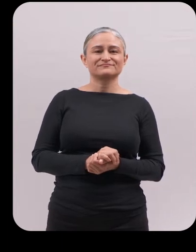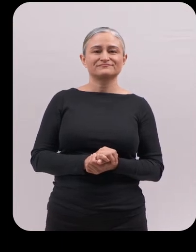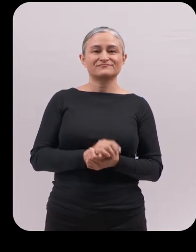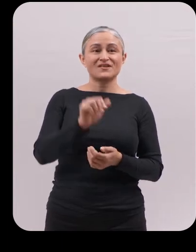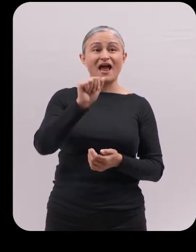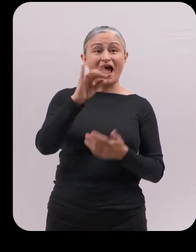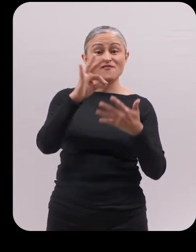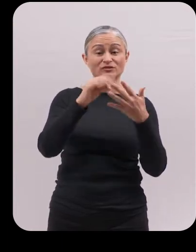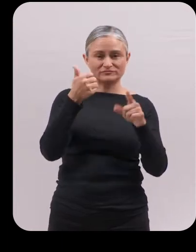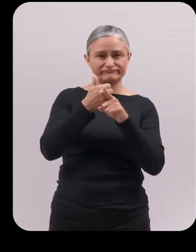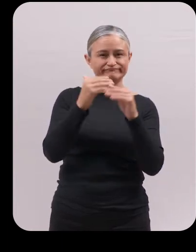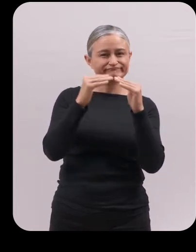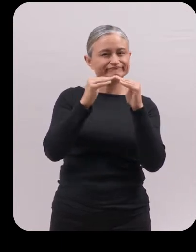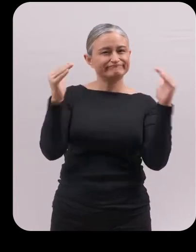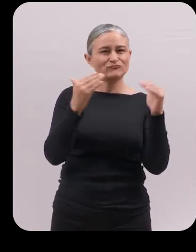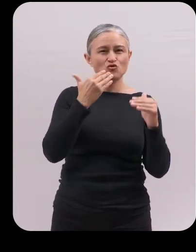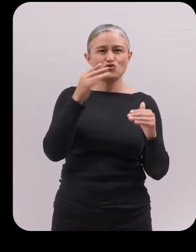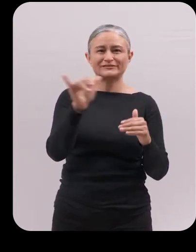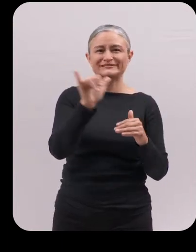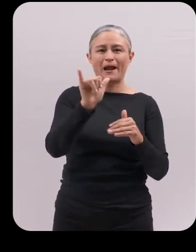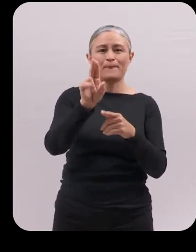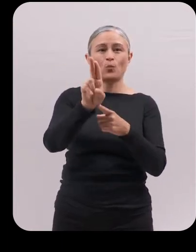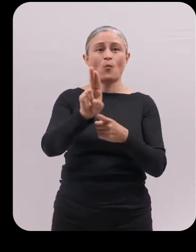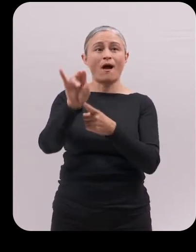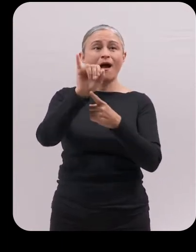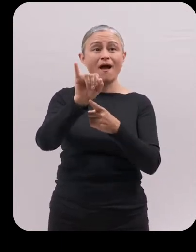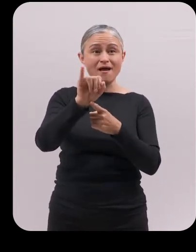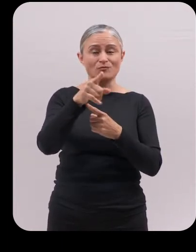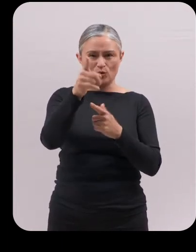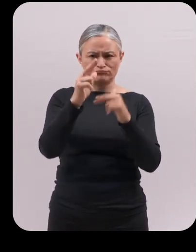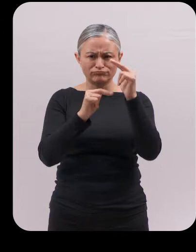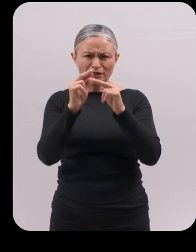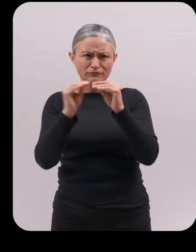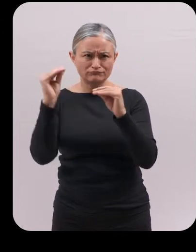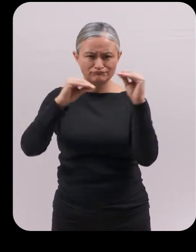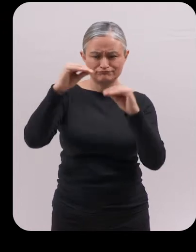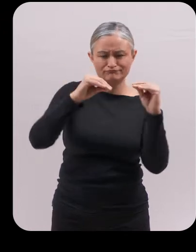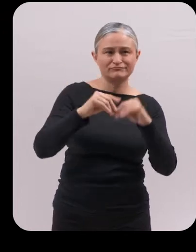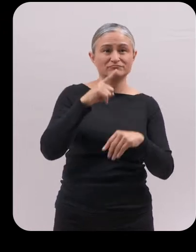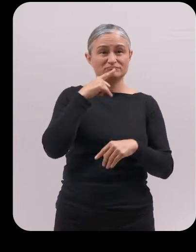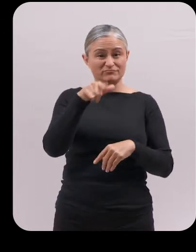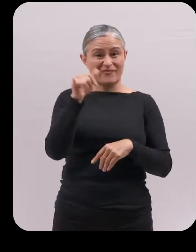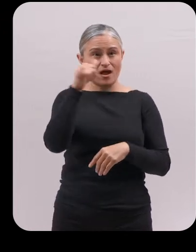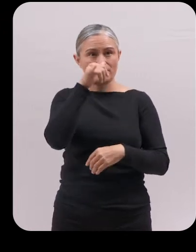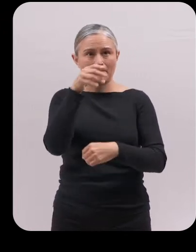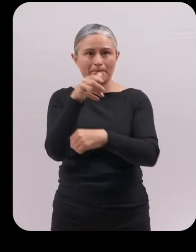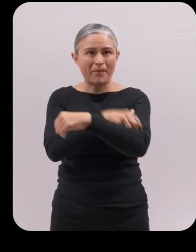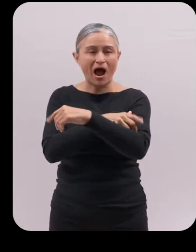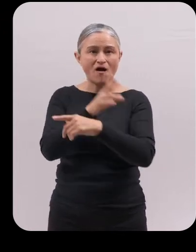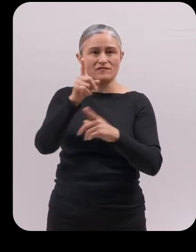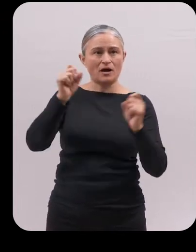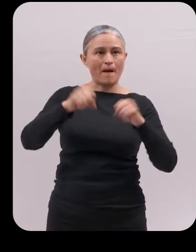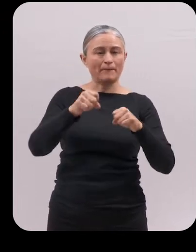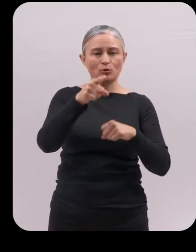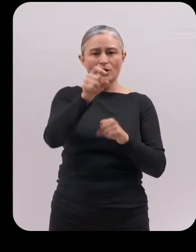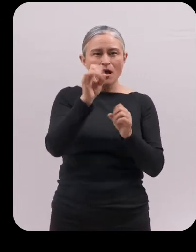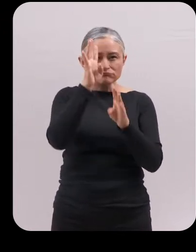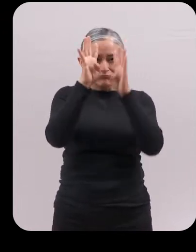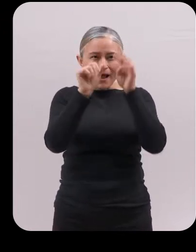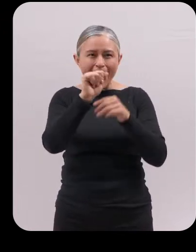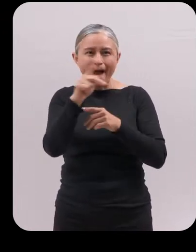AI features are only as good as the UI that you build around them. So we're delivering powerful new capabilities for you to create